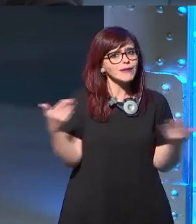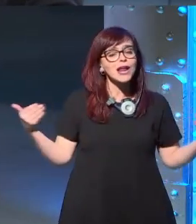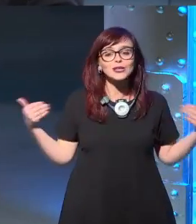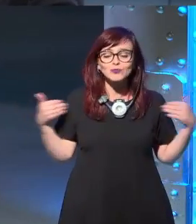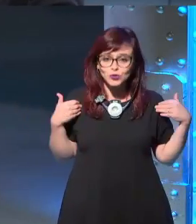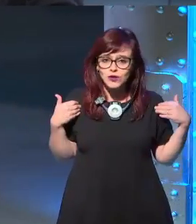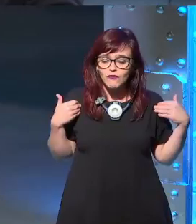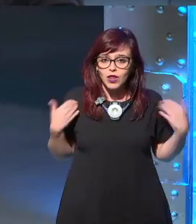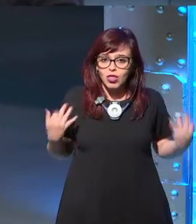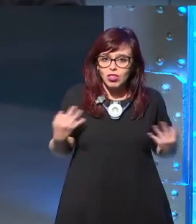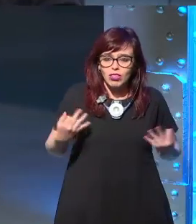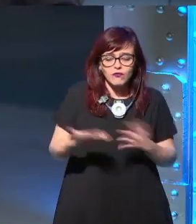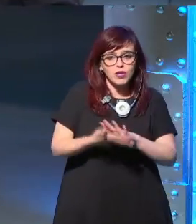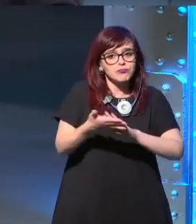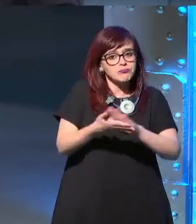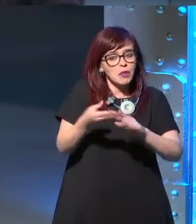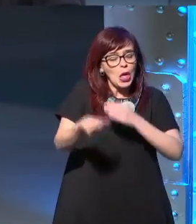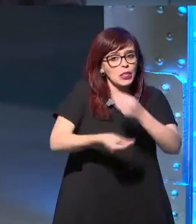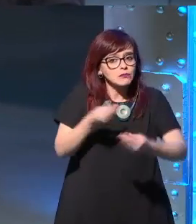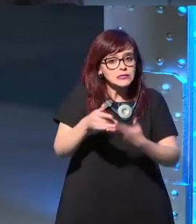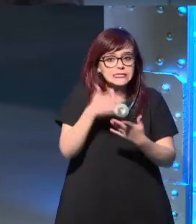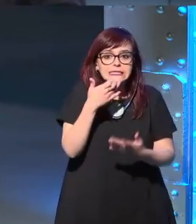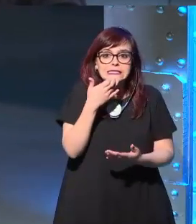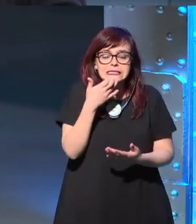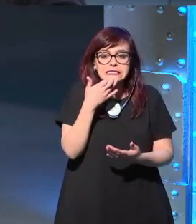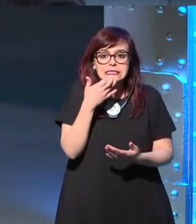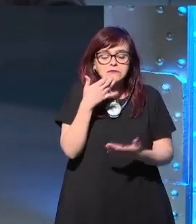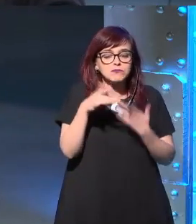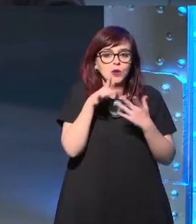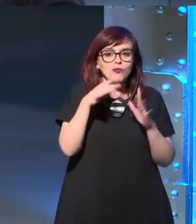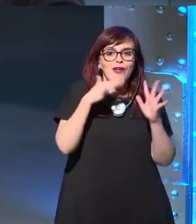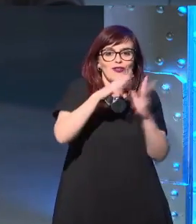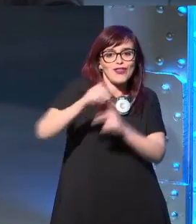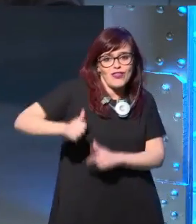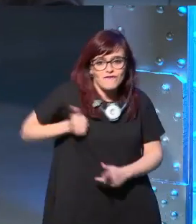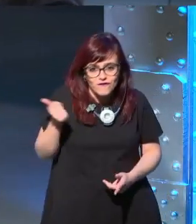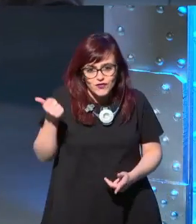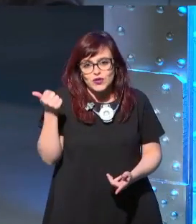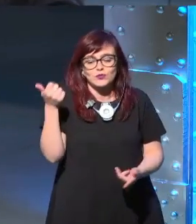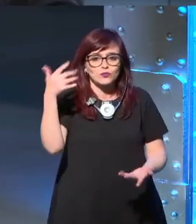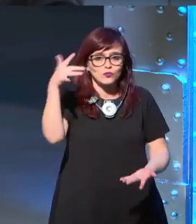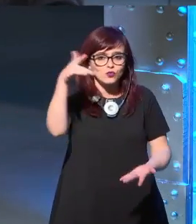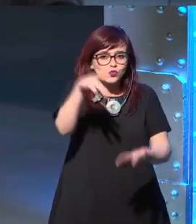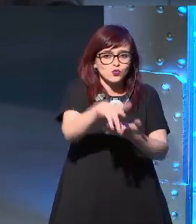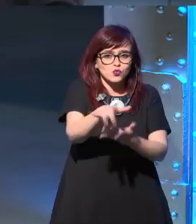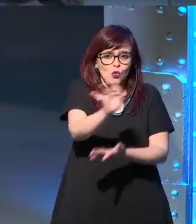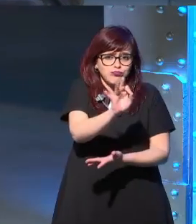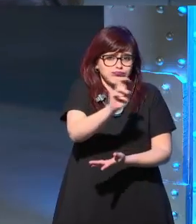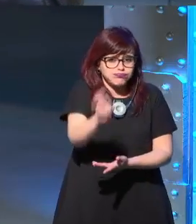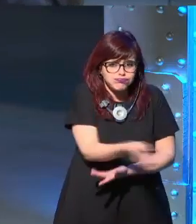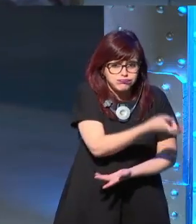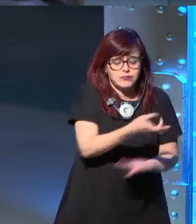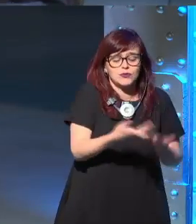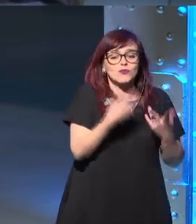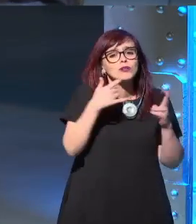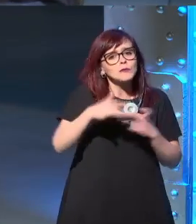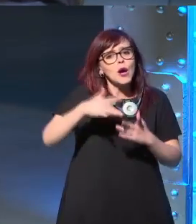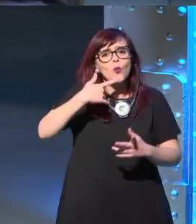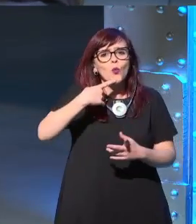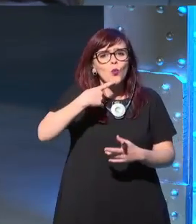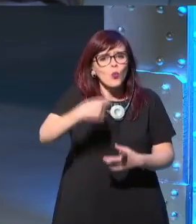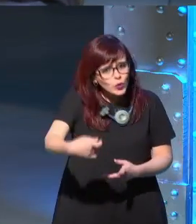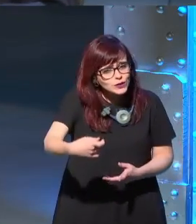do something that libels or hate or is fake news or whatever it may be. That's difficult. To do this in a way